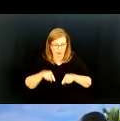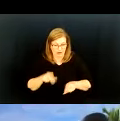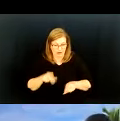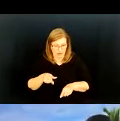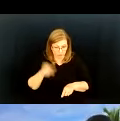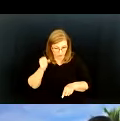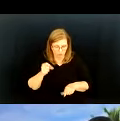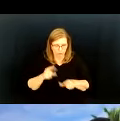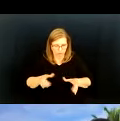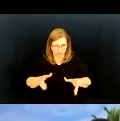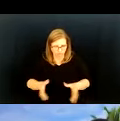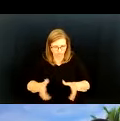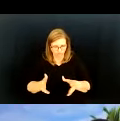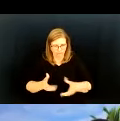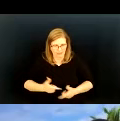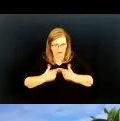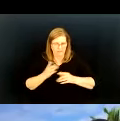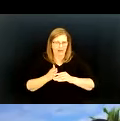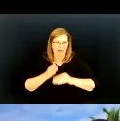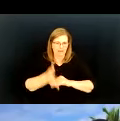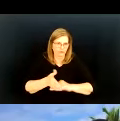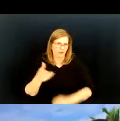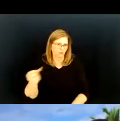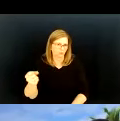lives outside of high school.